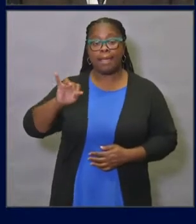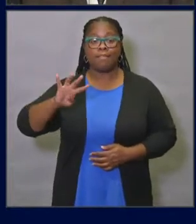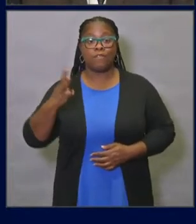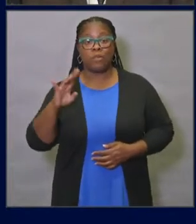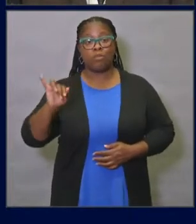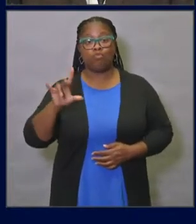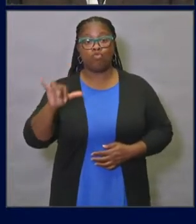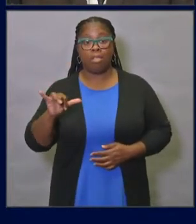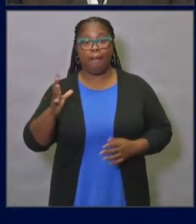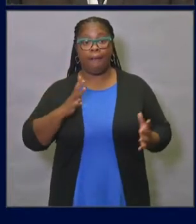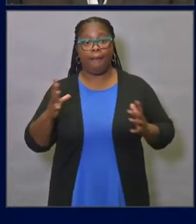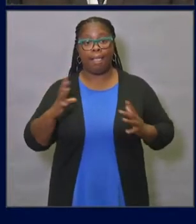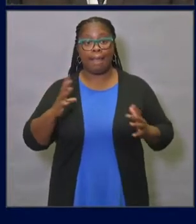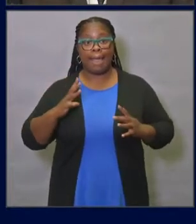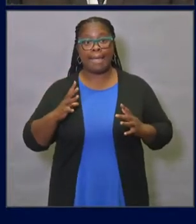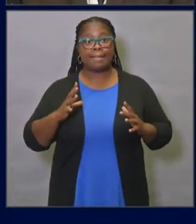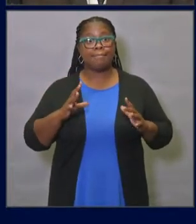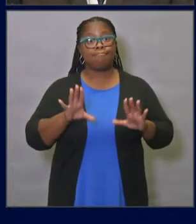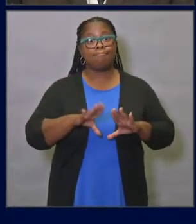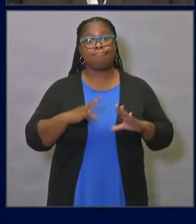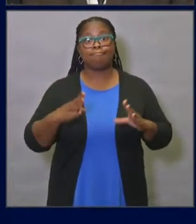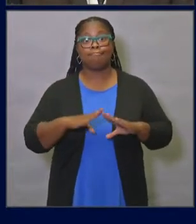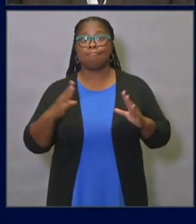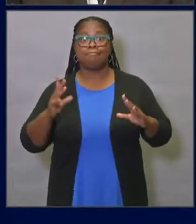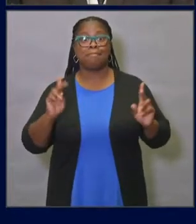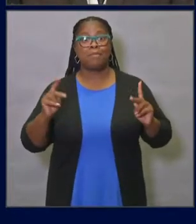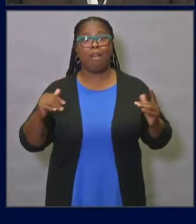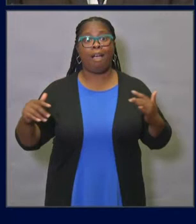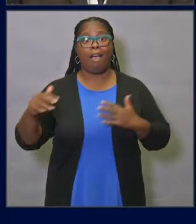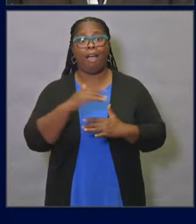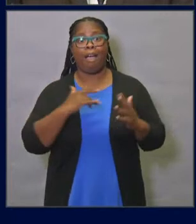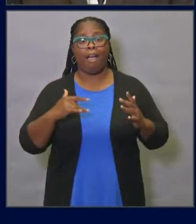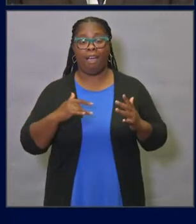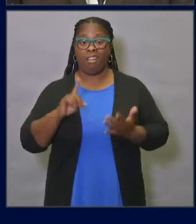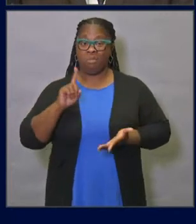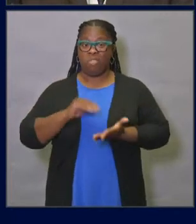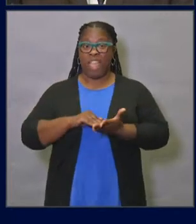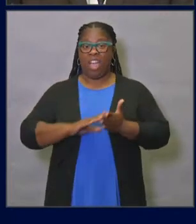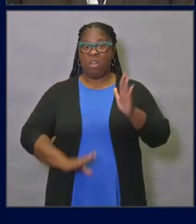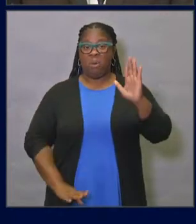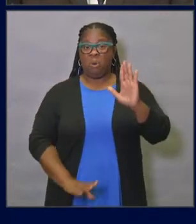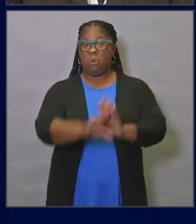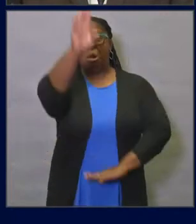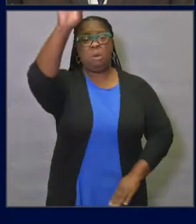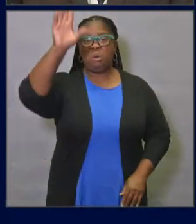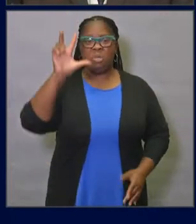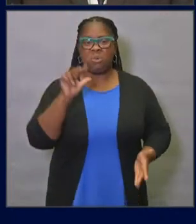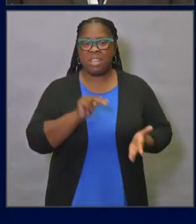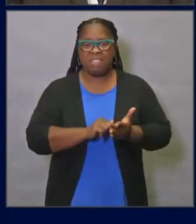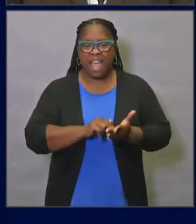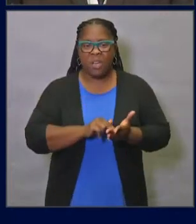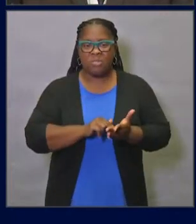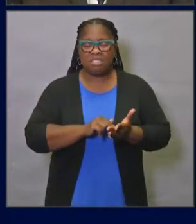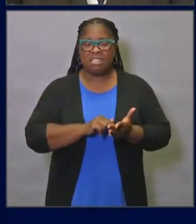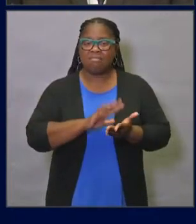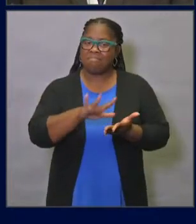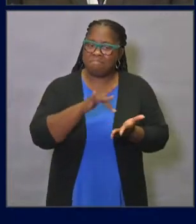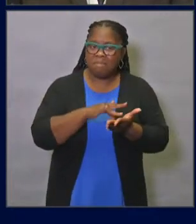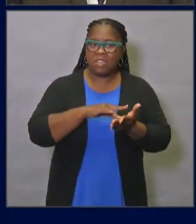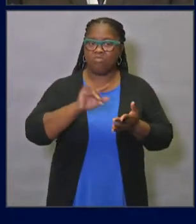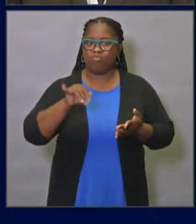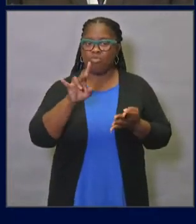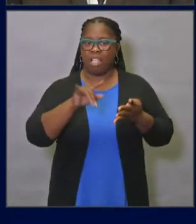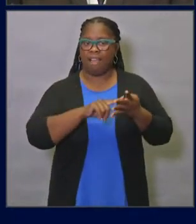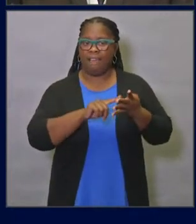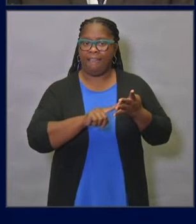rapid increase in cases, rising to over 3,000 new cases a day in mid-July. Since implementing